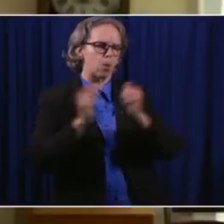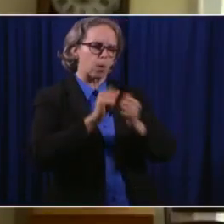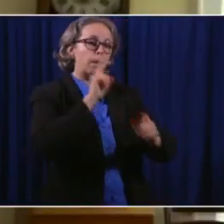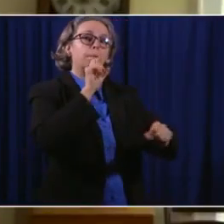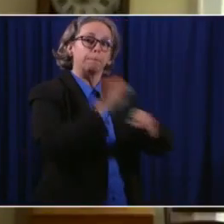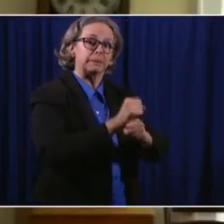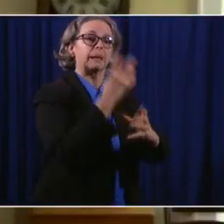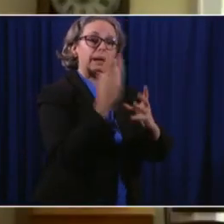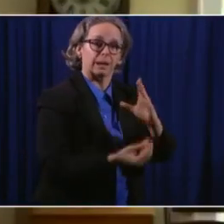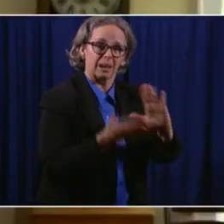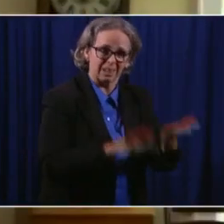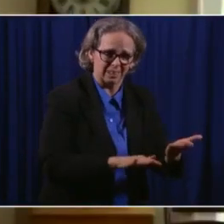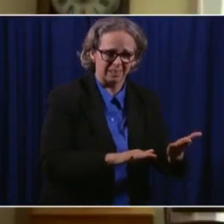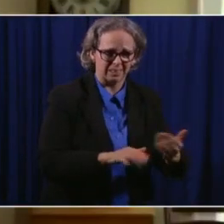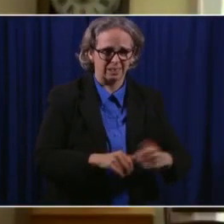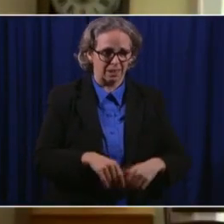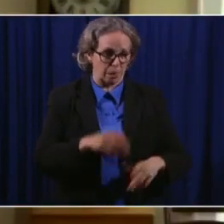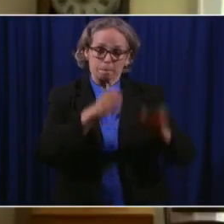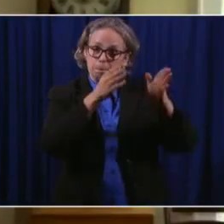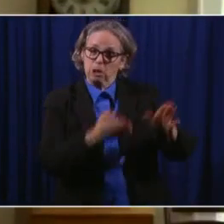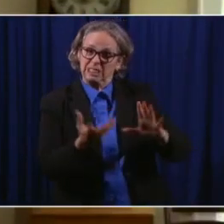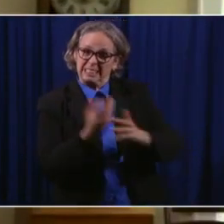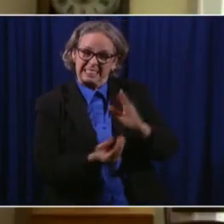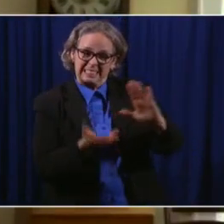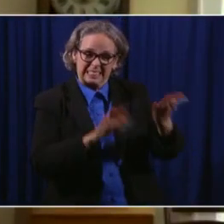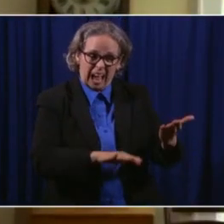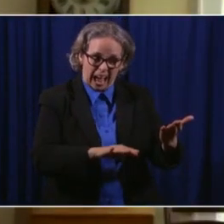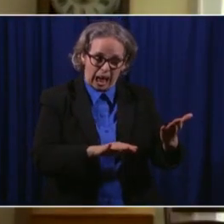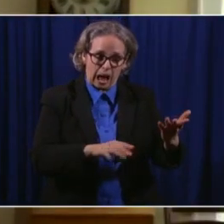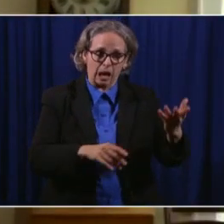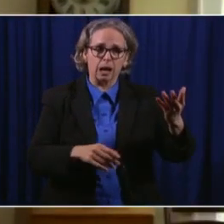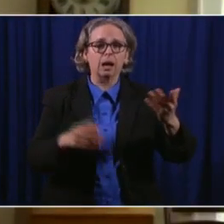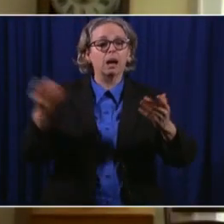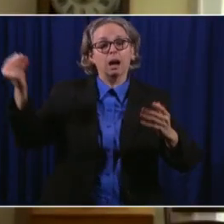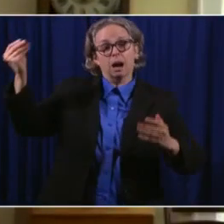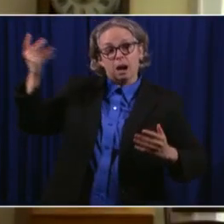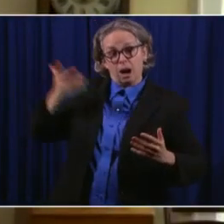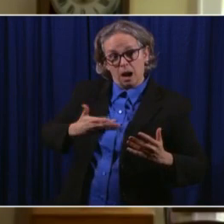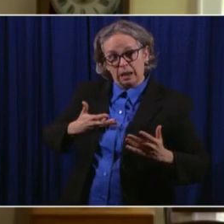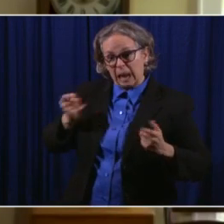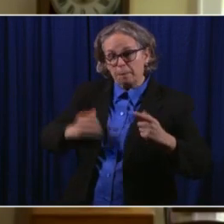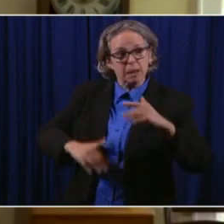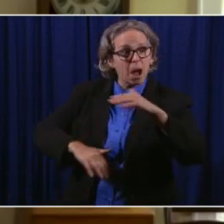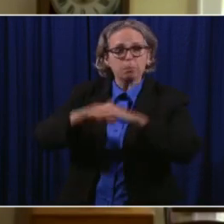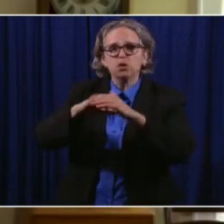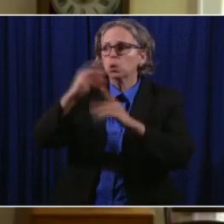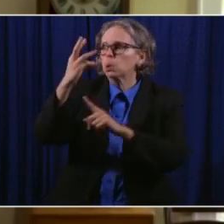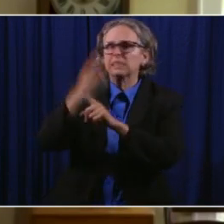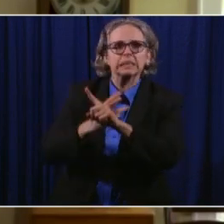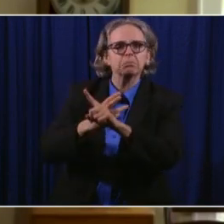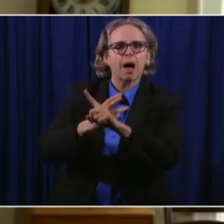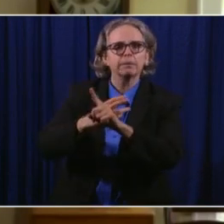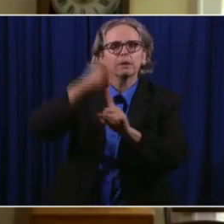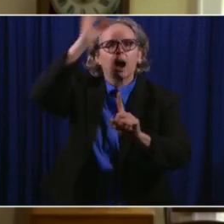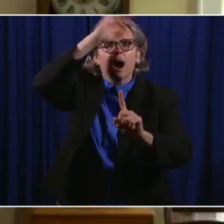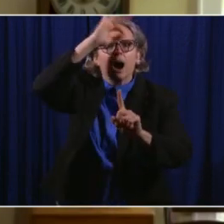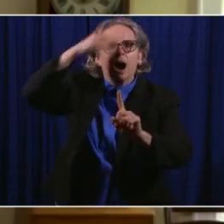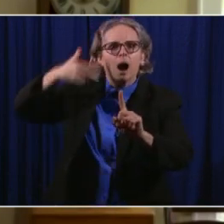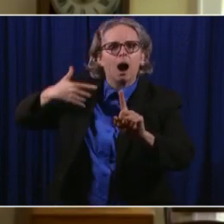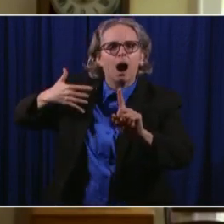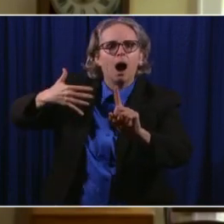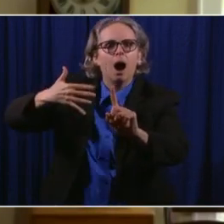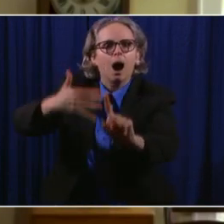that long, but they have up to 6 months to certify a death certificate. So there can be a delay between the date a death occurs and the date the death